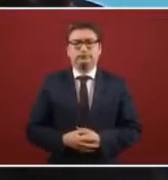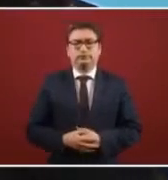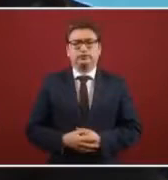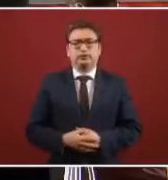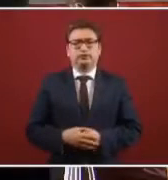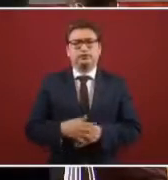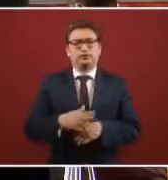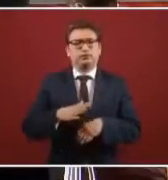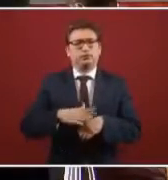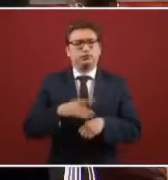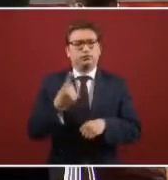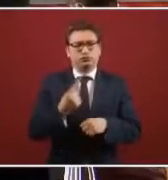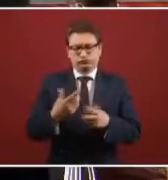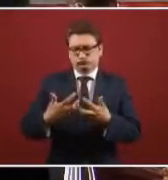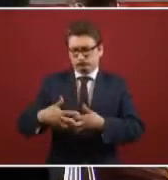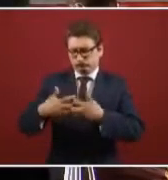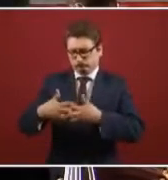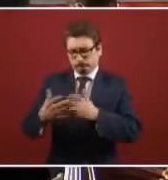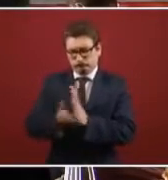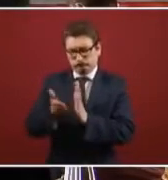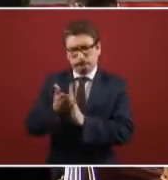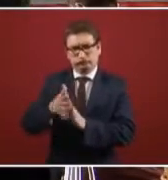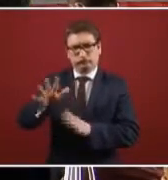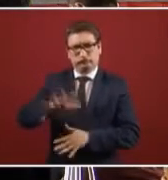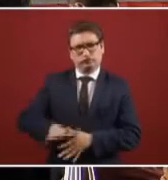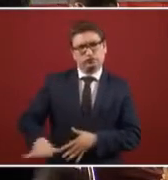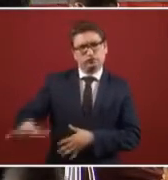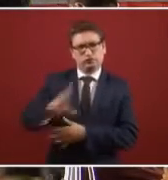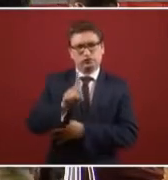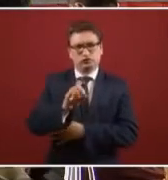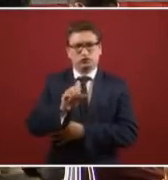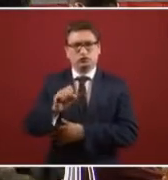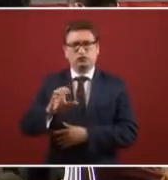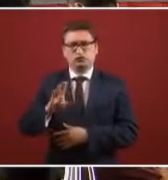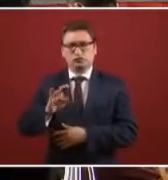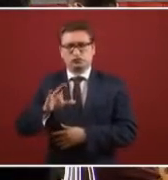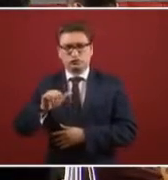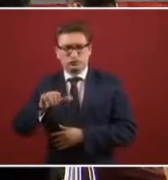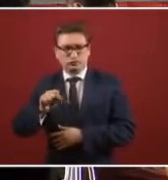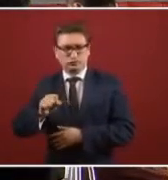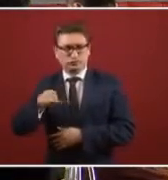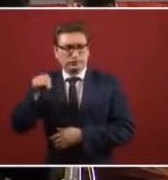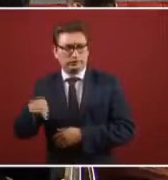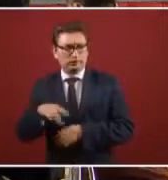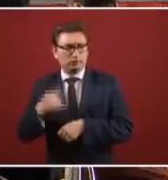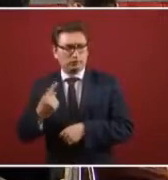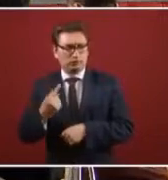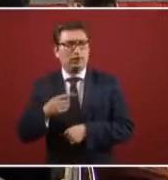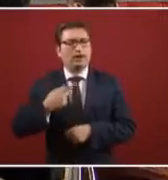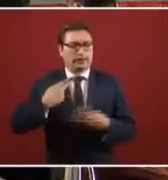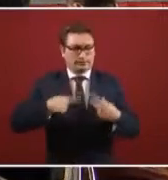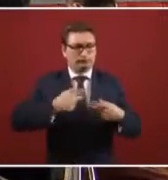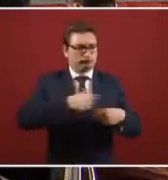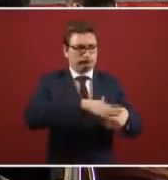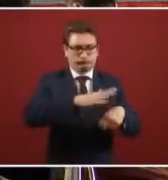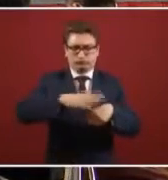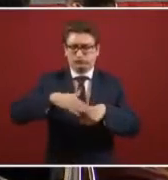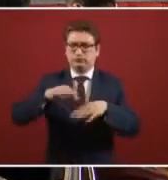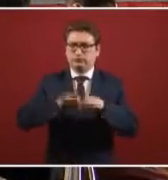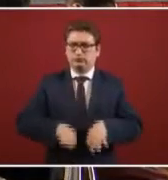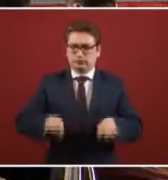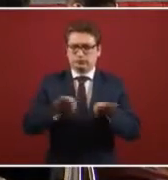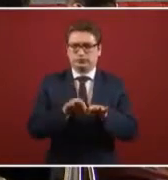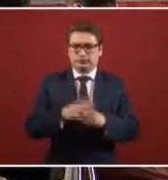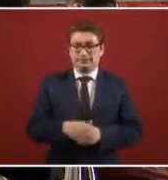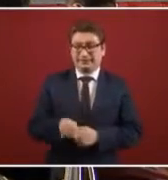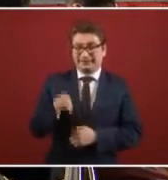necessary purchase, has been 70%, like the president said. Why in Dos Bocas? We